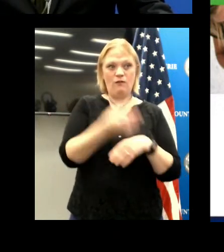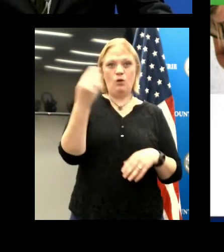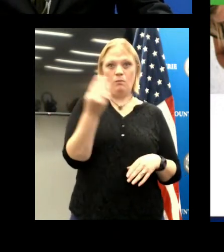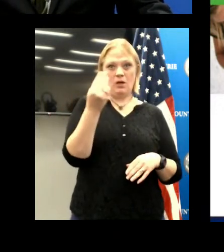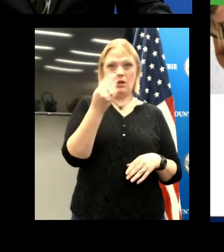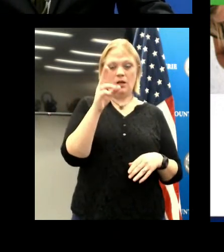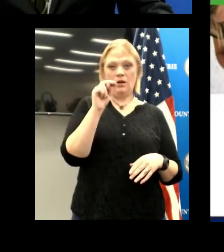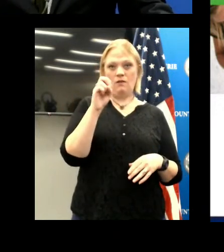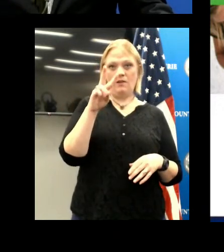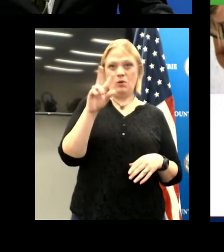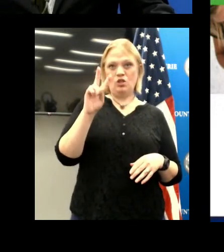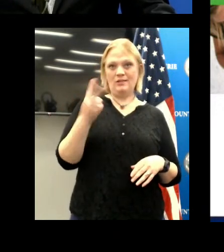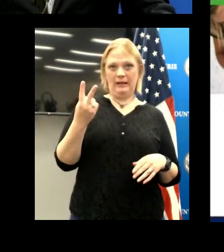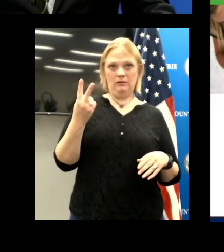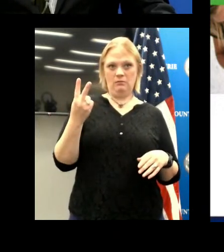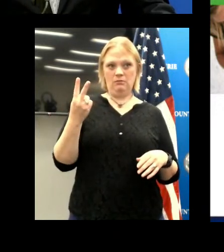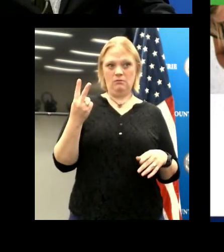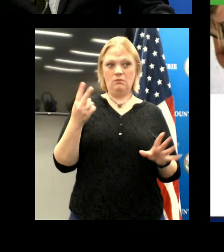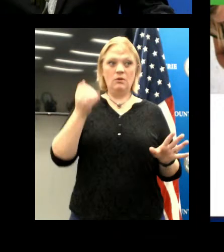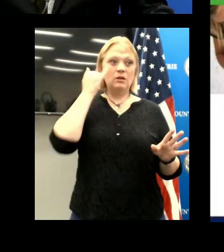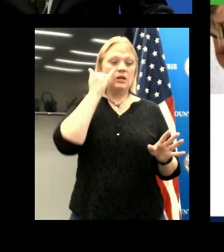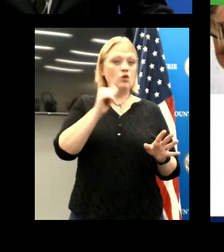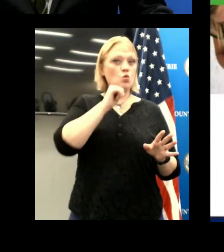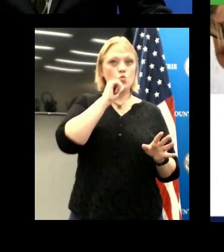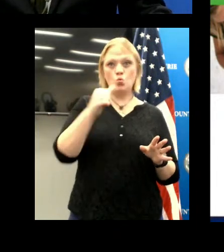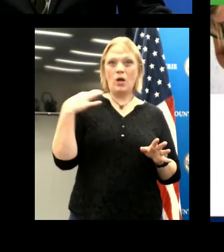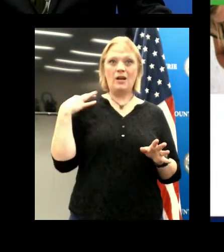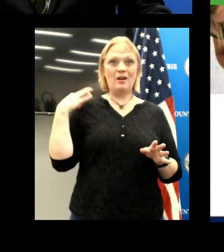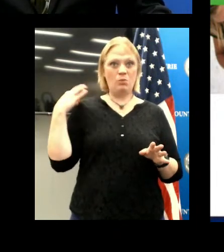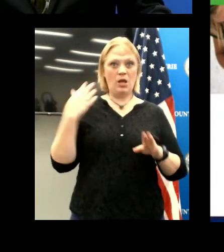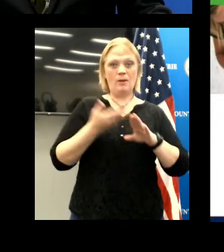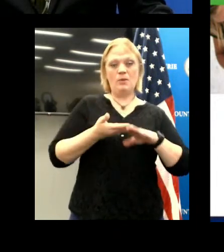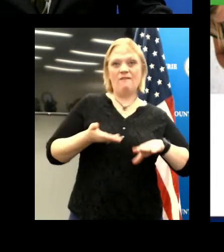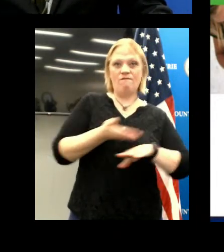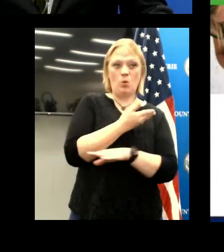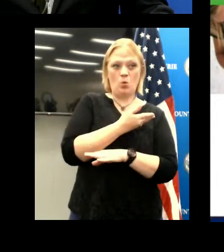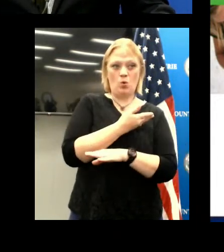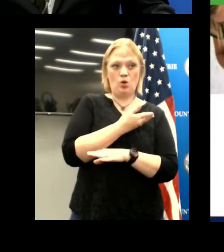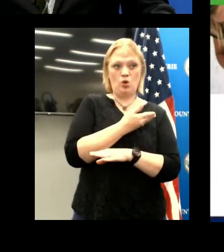2nd. If you do not get your application in before